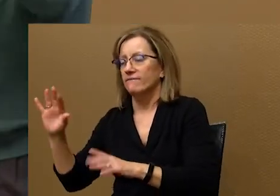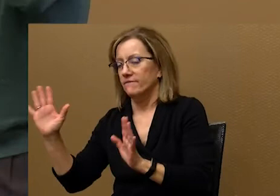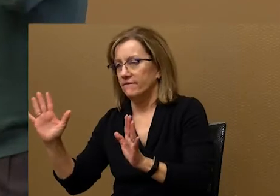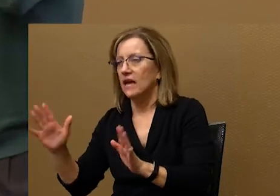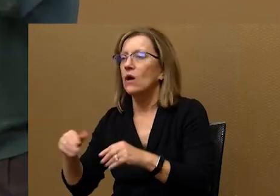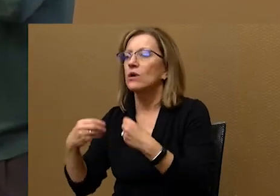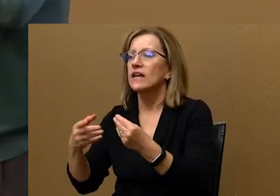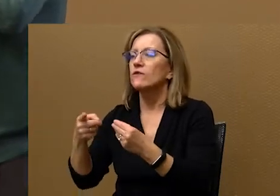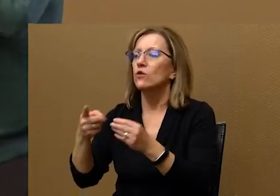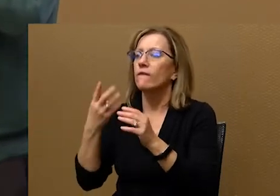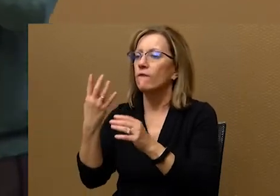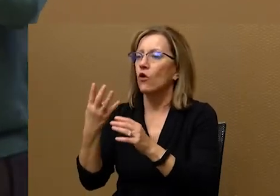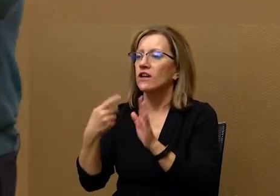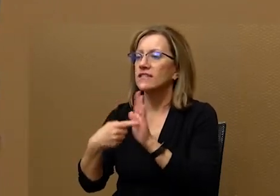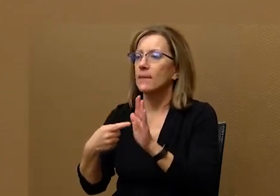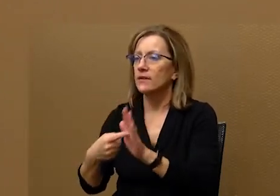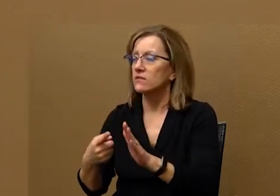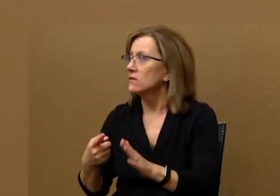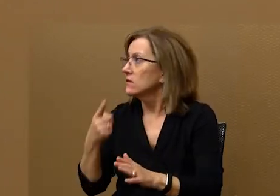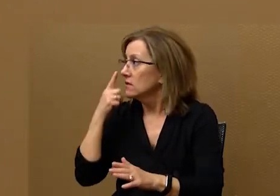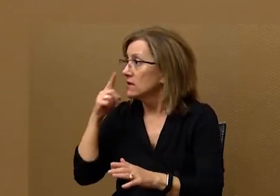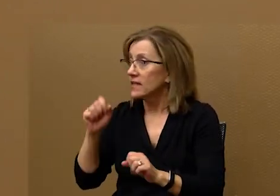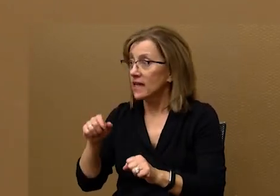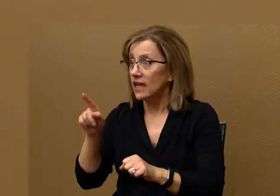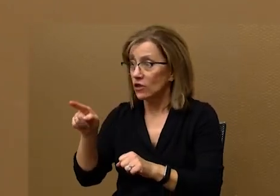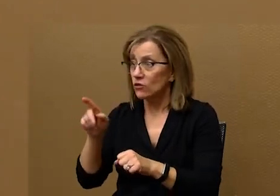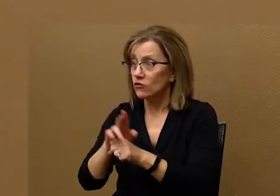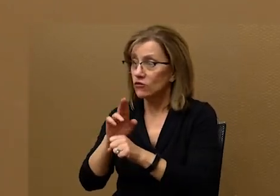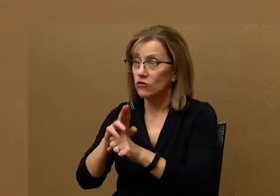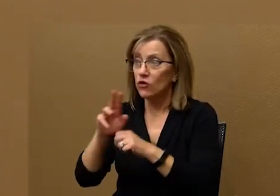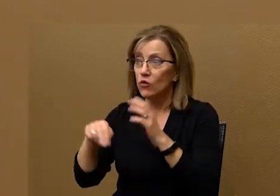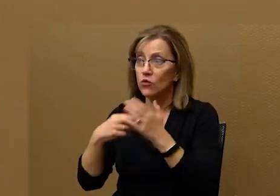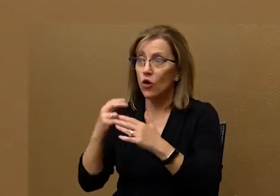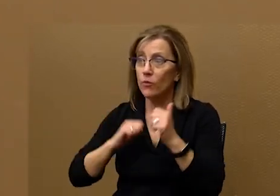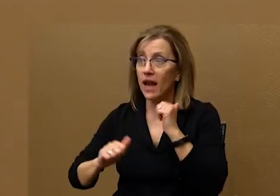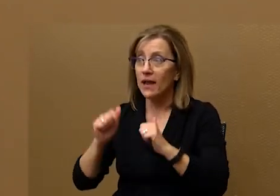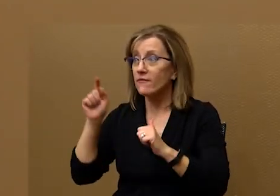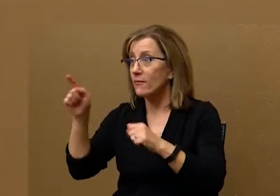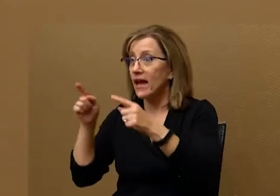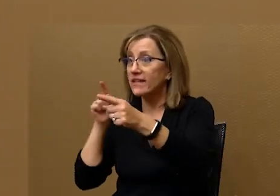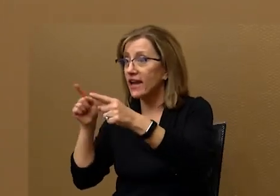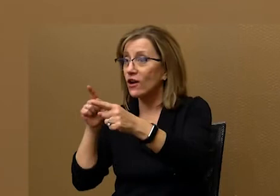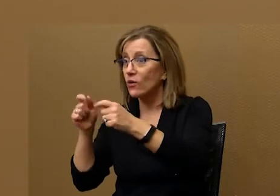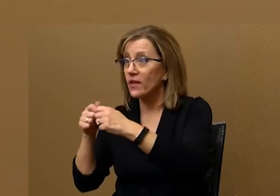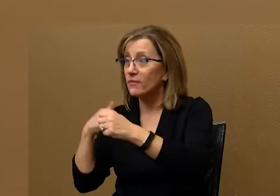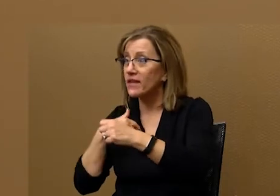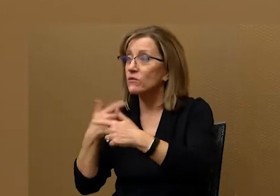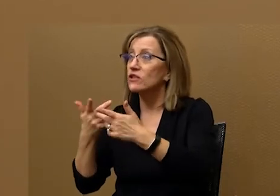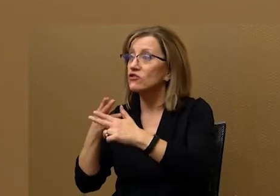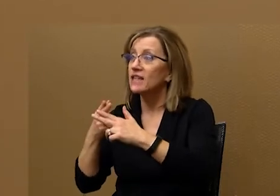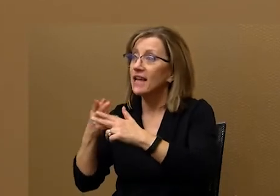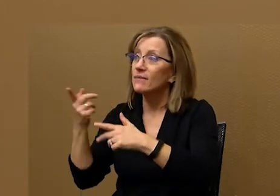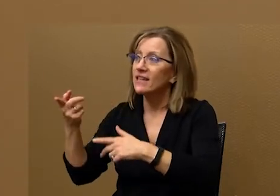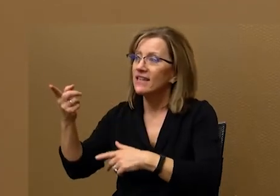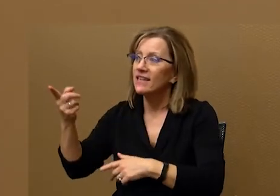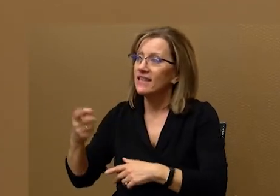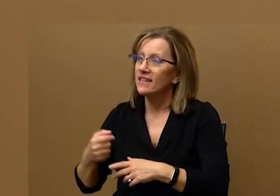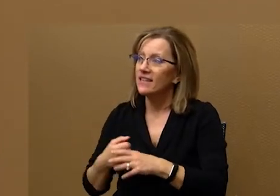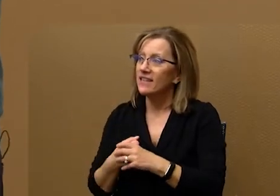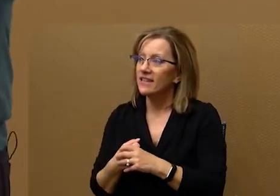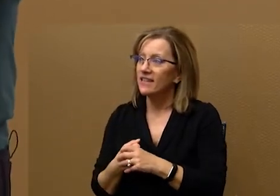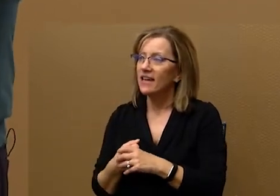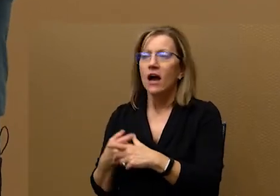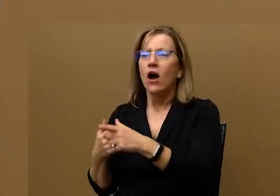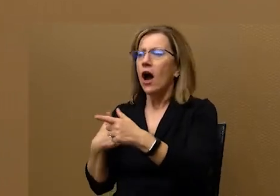So can I use you? Would you mind role-playing from back there with me? I'll do all the talking. What is your name, please? I'm an actress, I